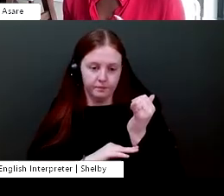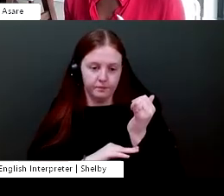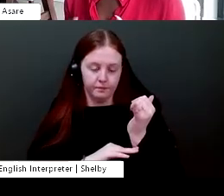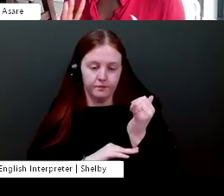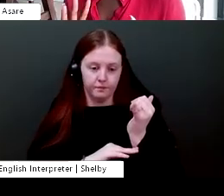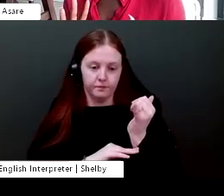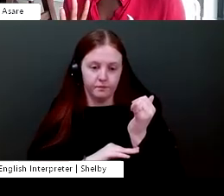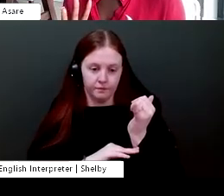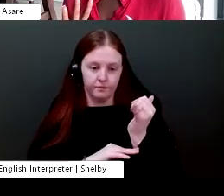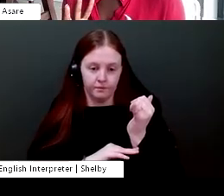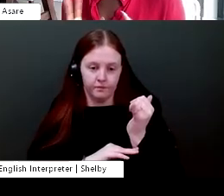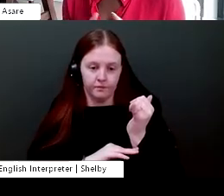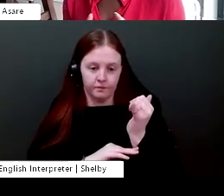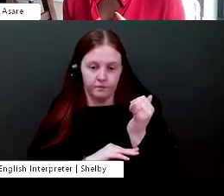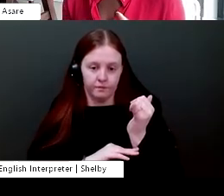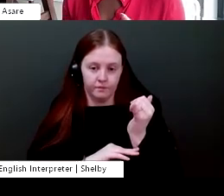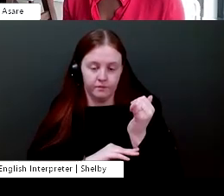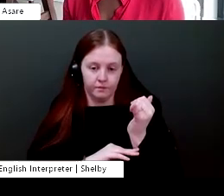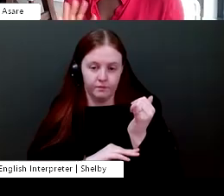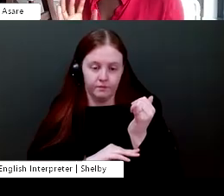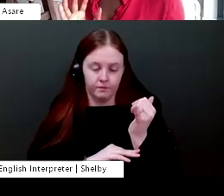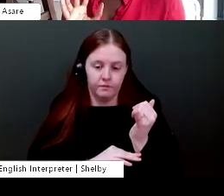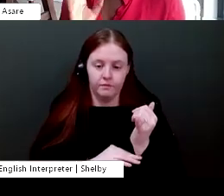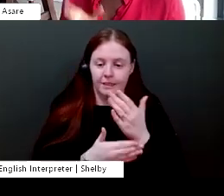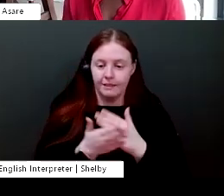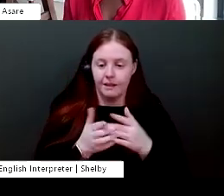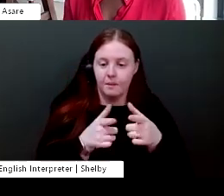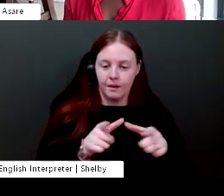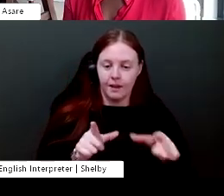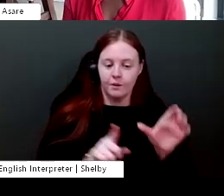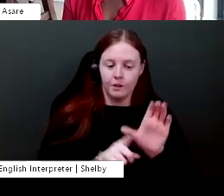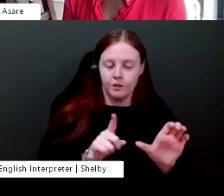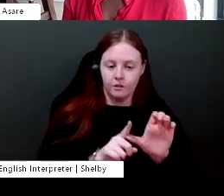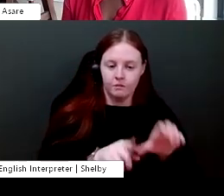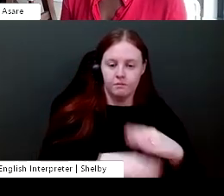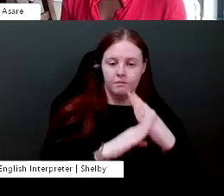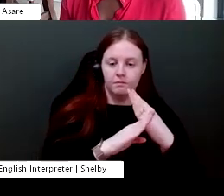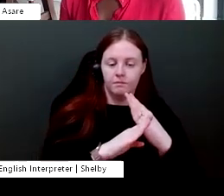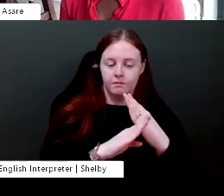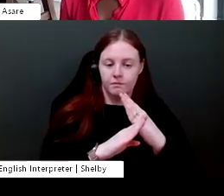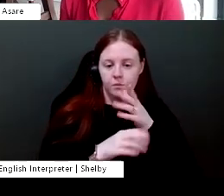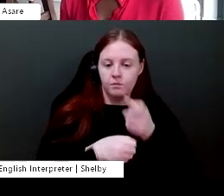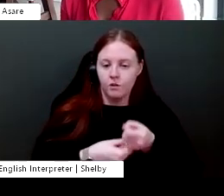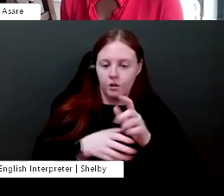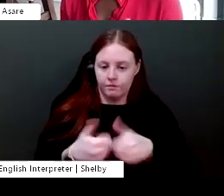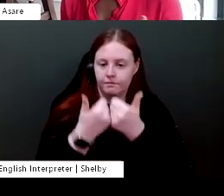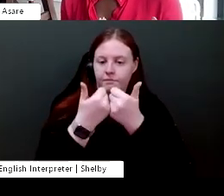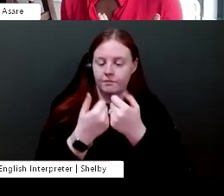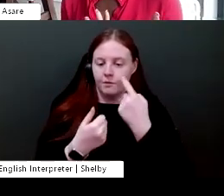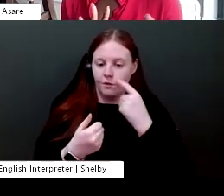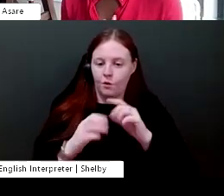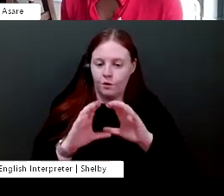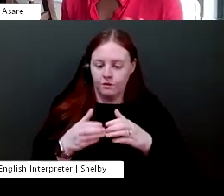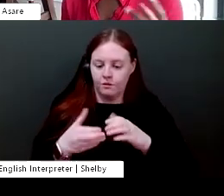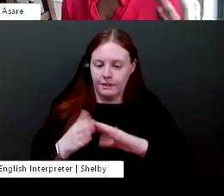language and cultural barriers, how they present challenges for marginalized communities, but also how